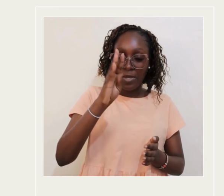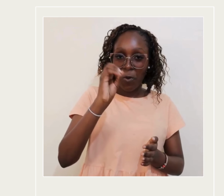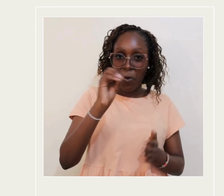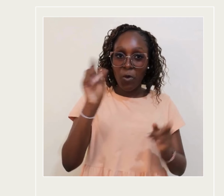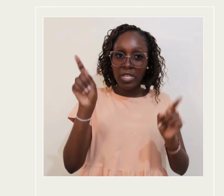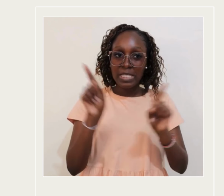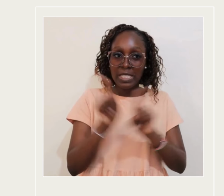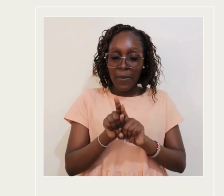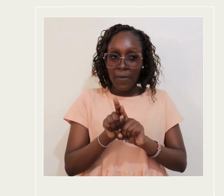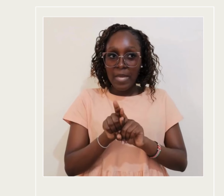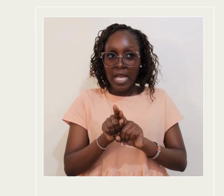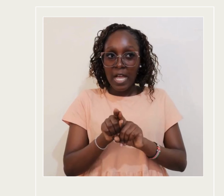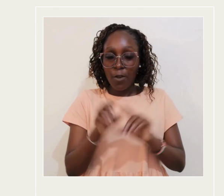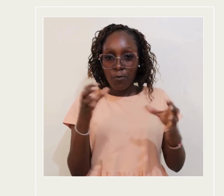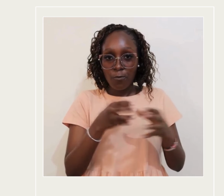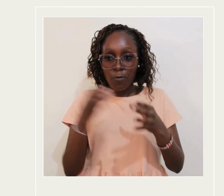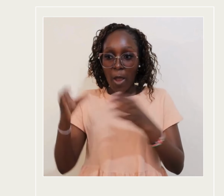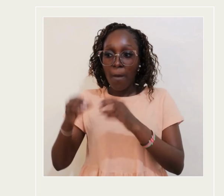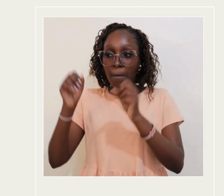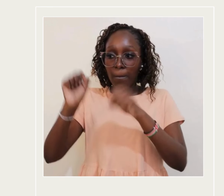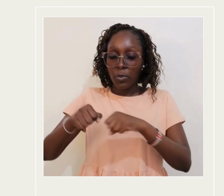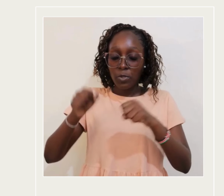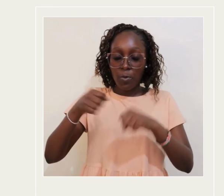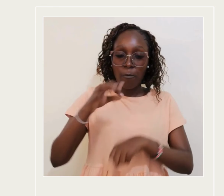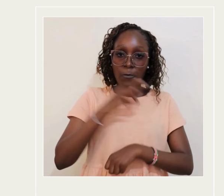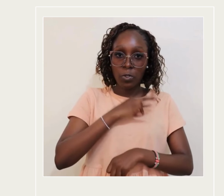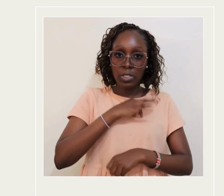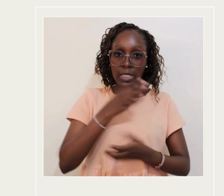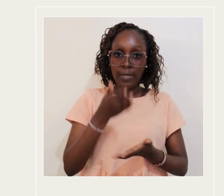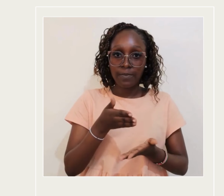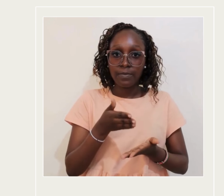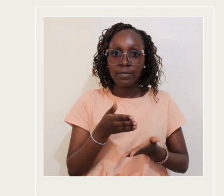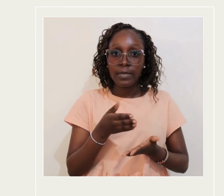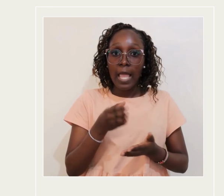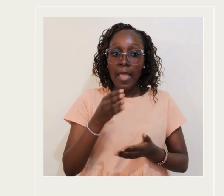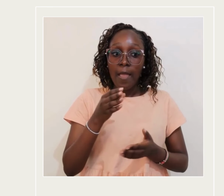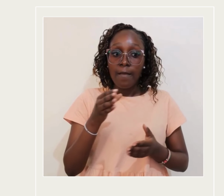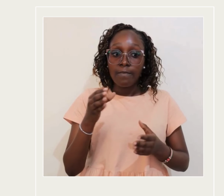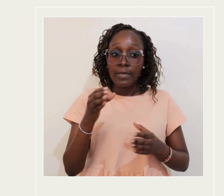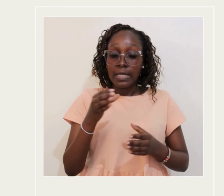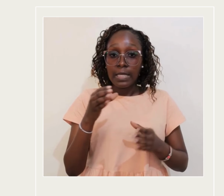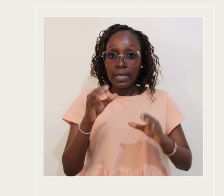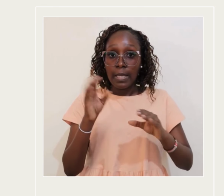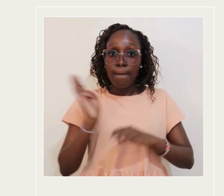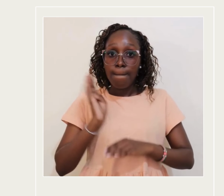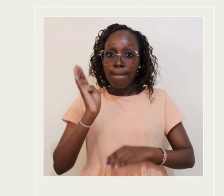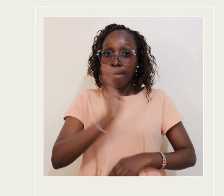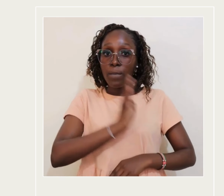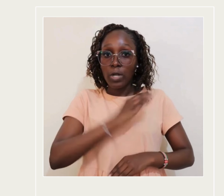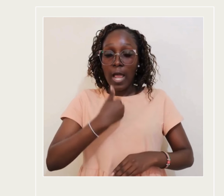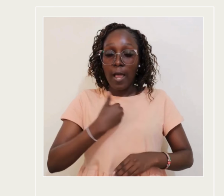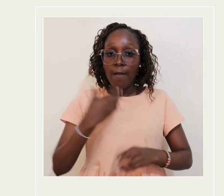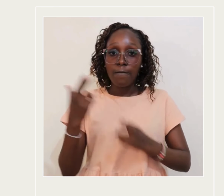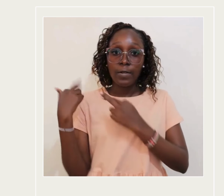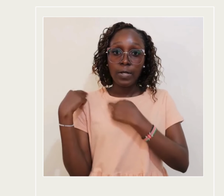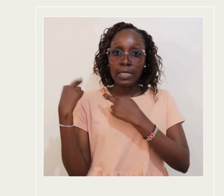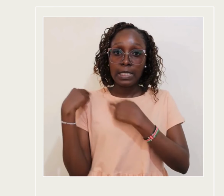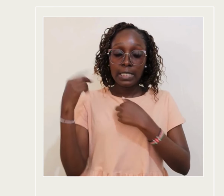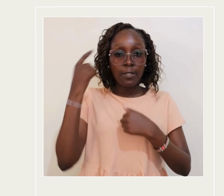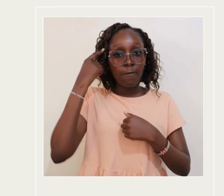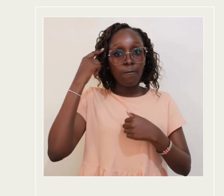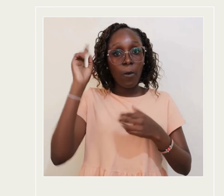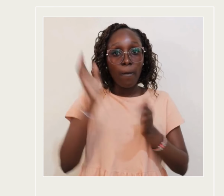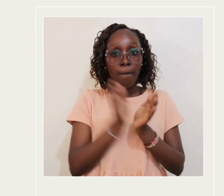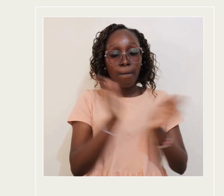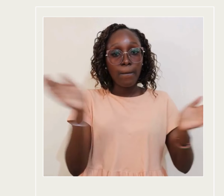can join the federation with voting rights in its governance. The Federation's board selects